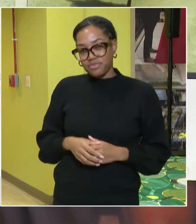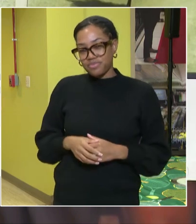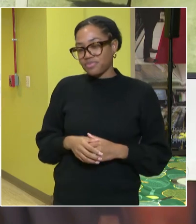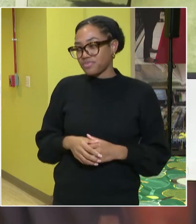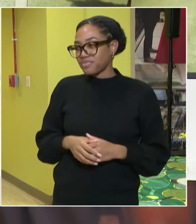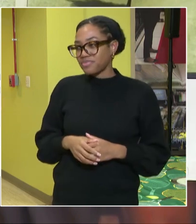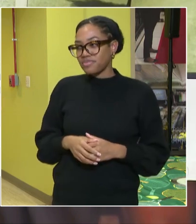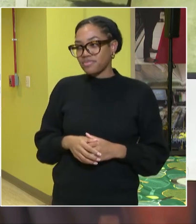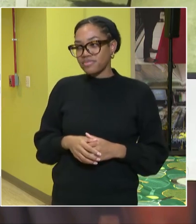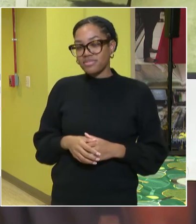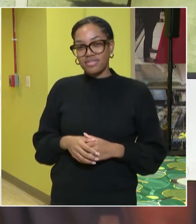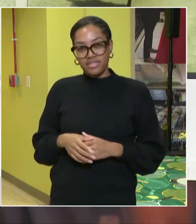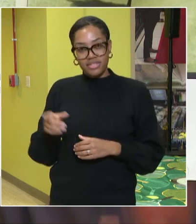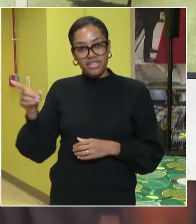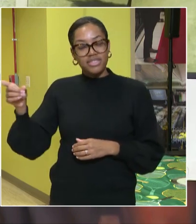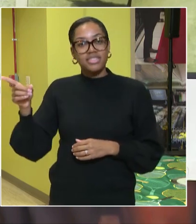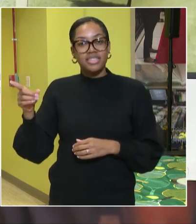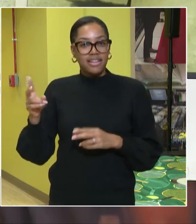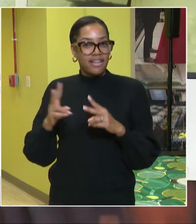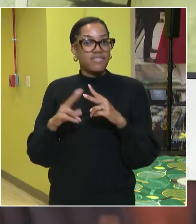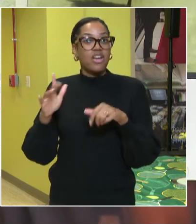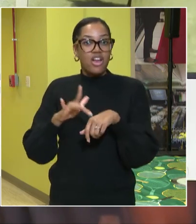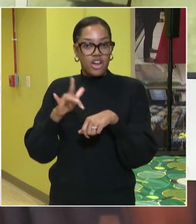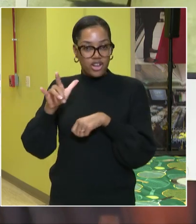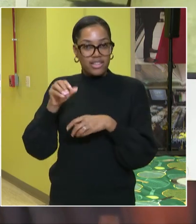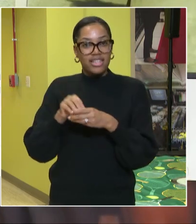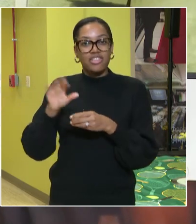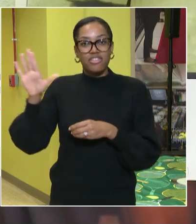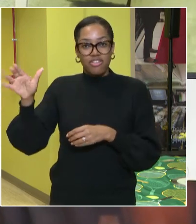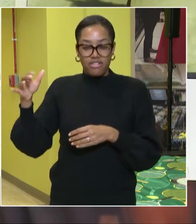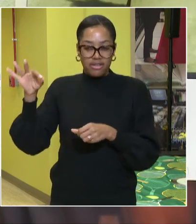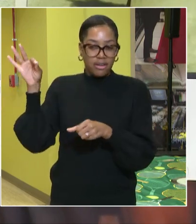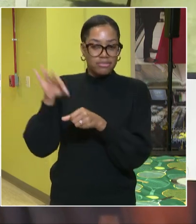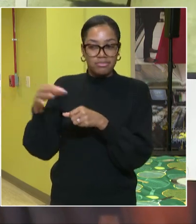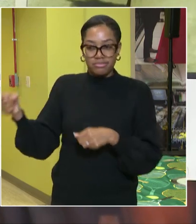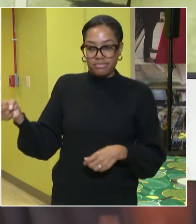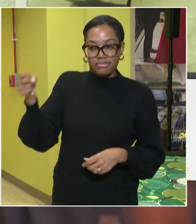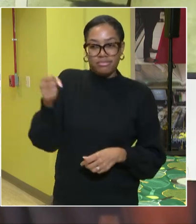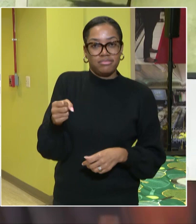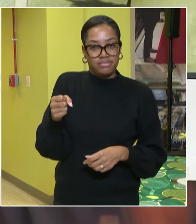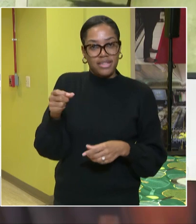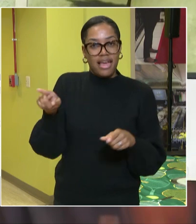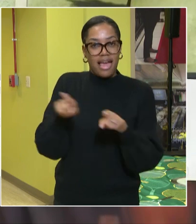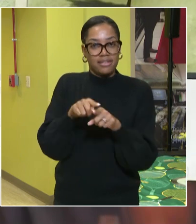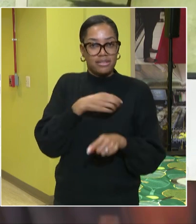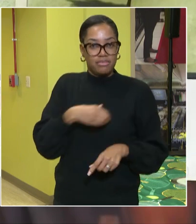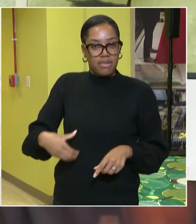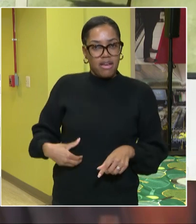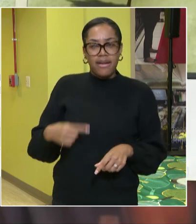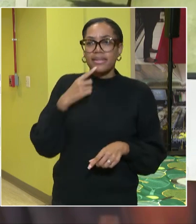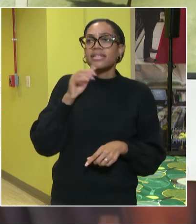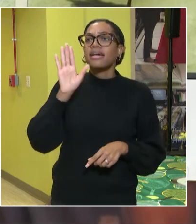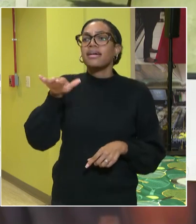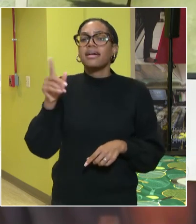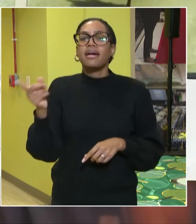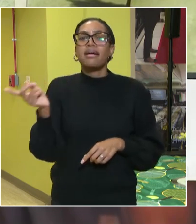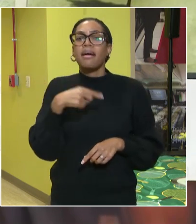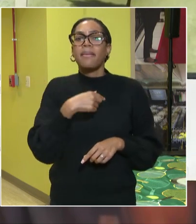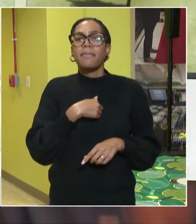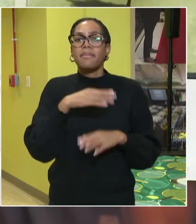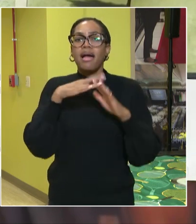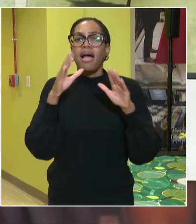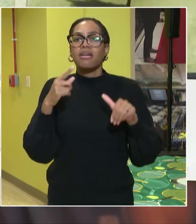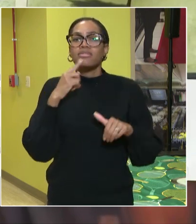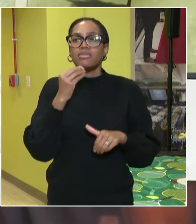She said very early in her term, I said, come to my house for